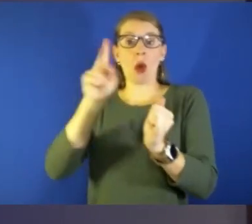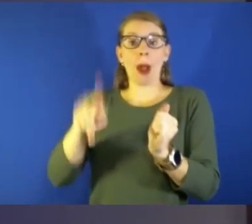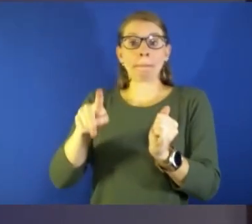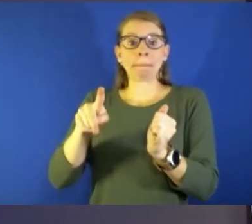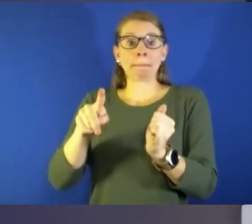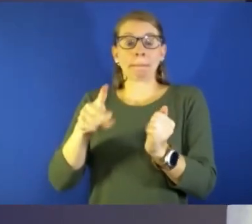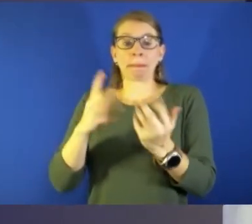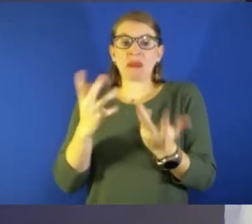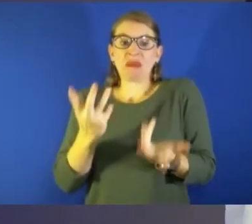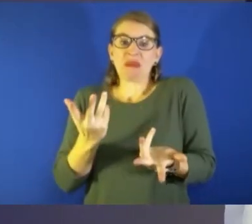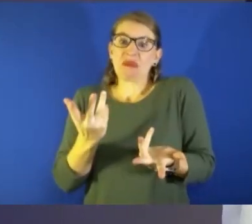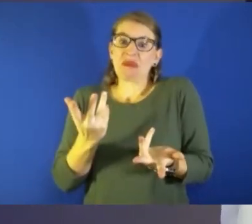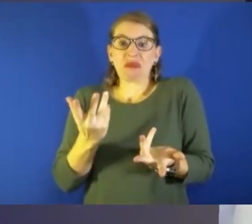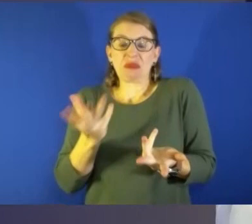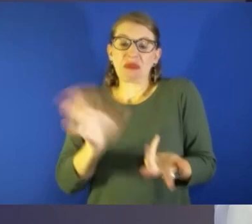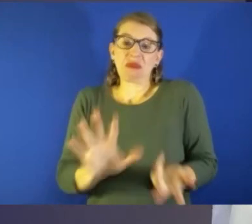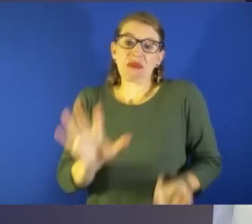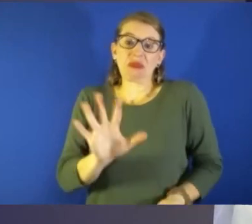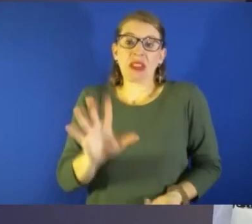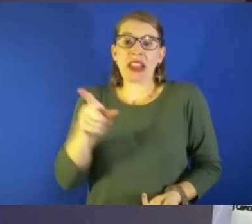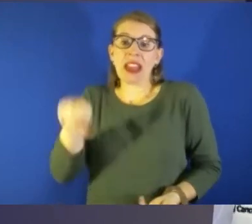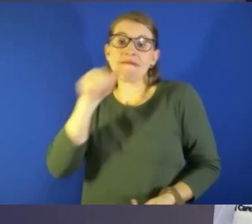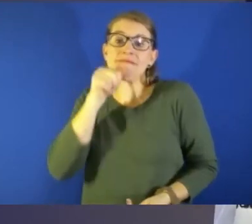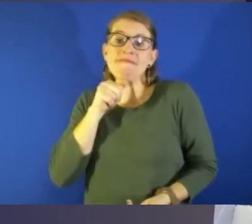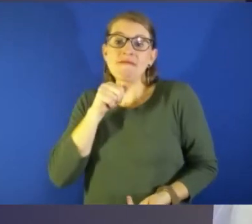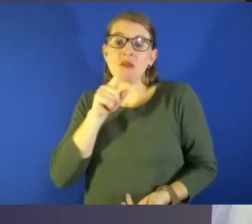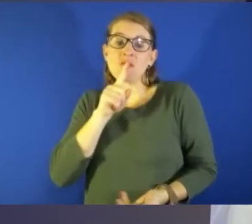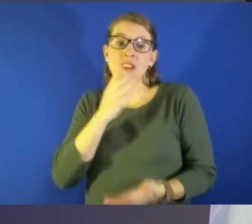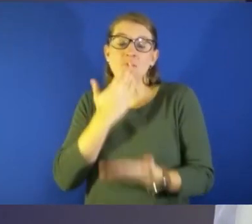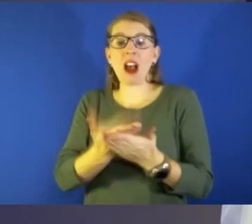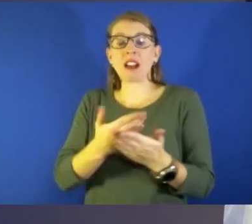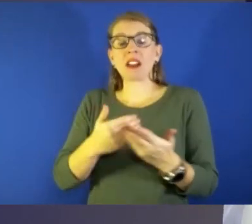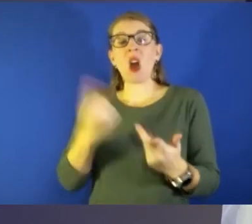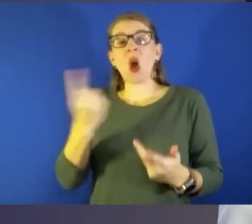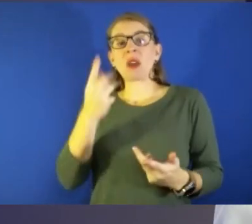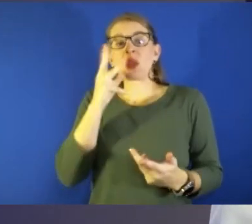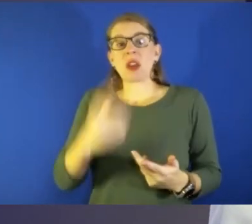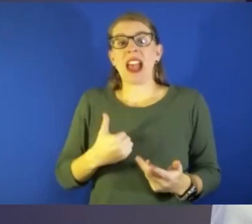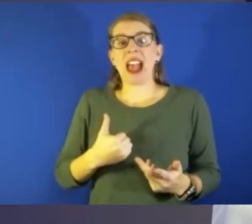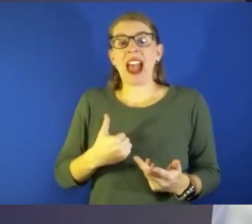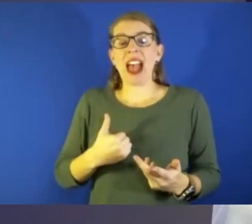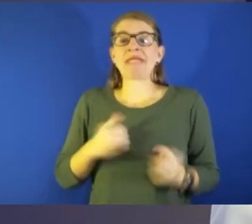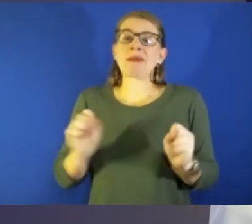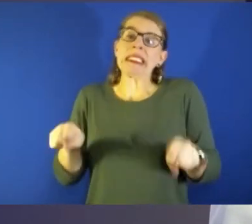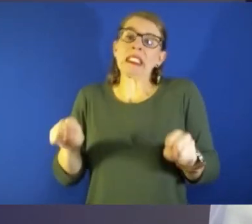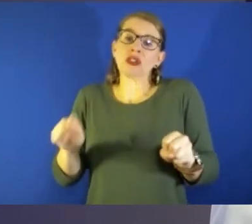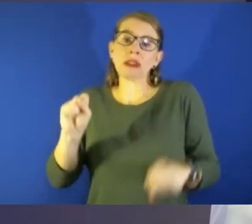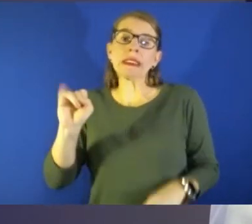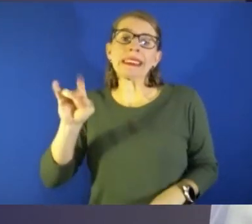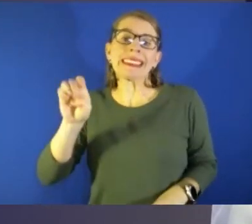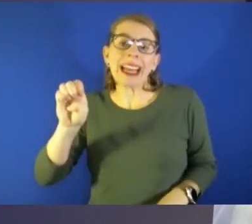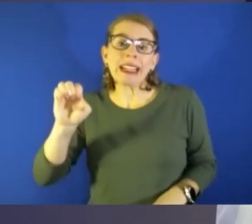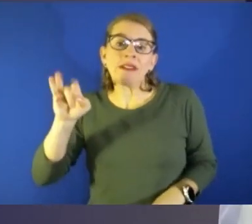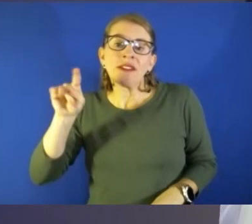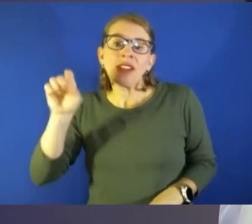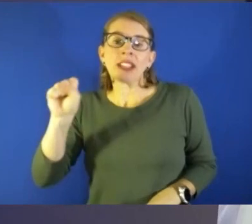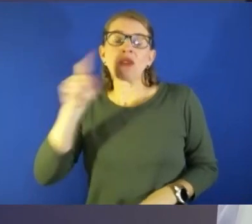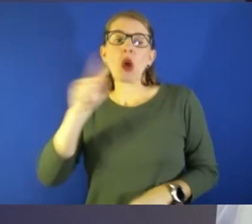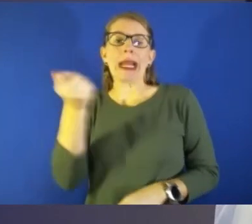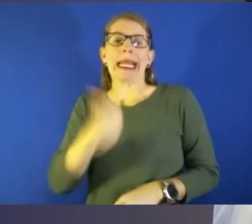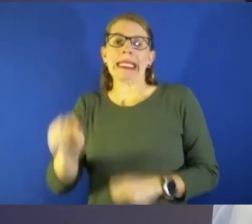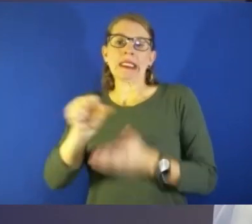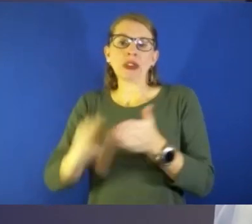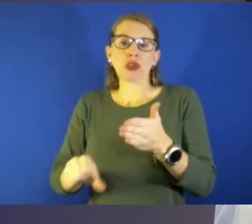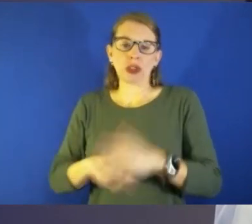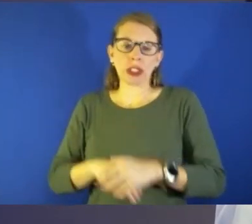about they tolerate it extremely well. There's always going to be potential side effects with any time you're having surgery, and then you